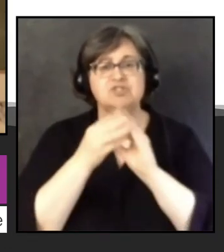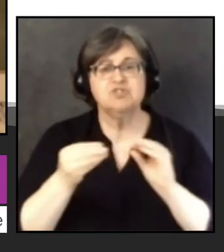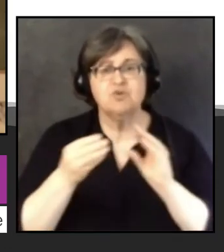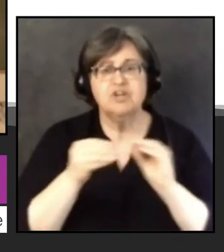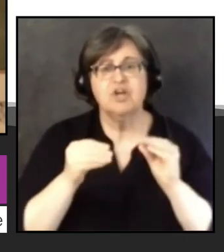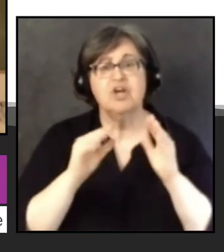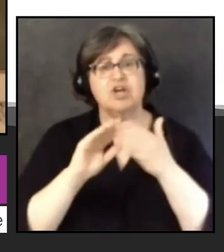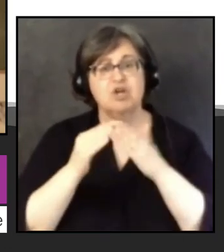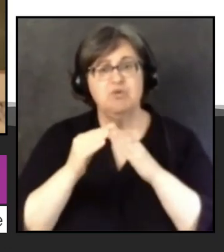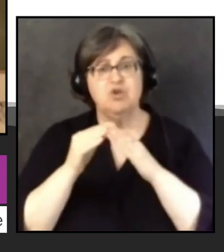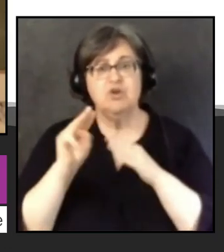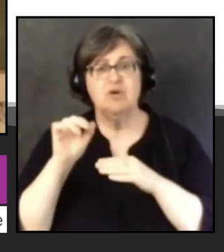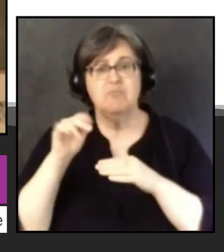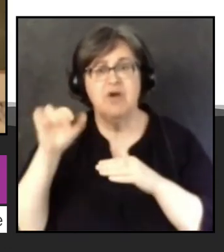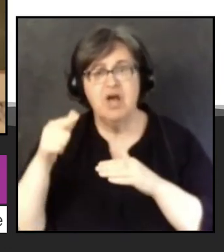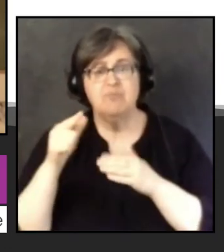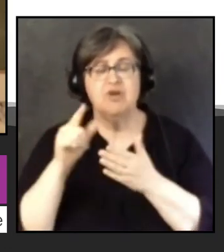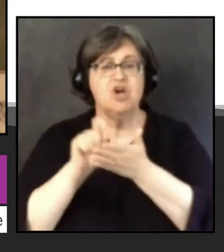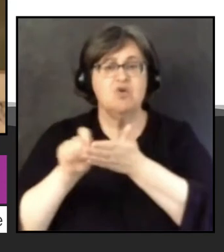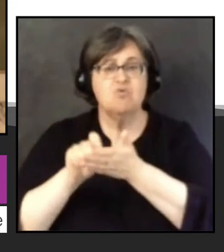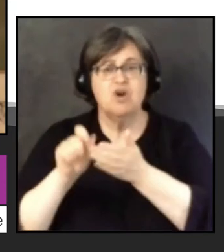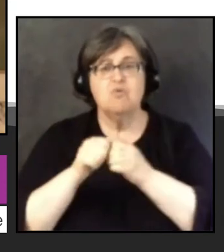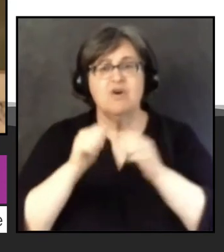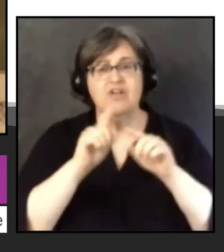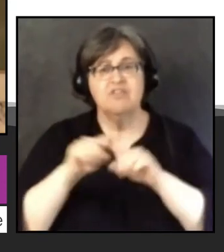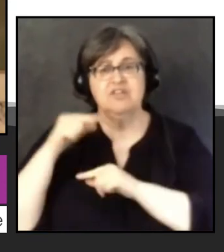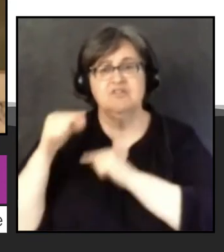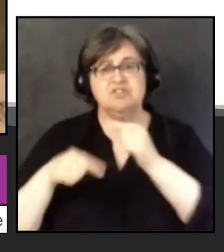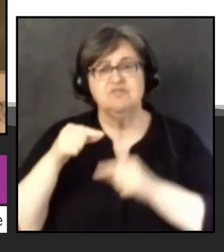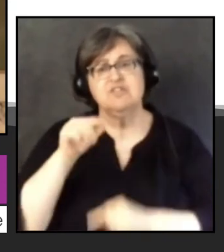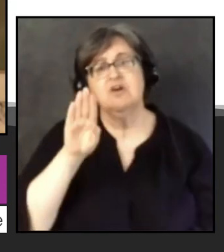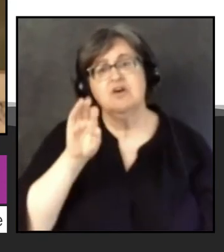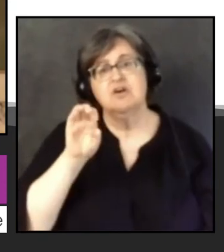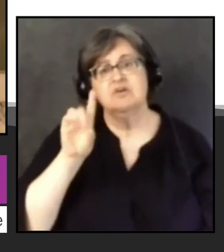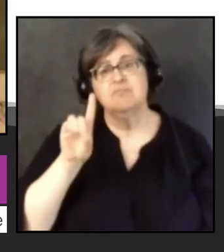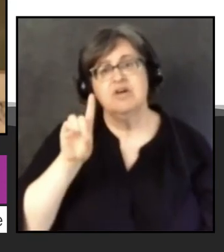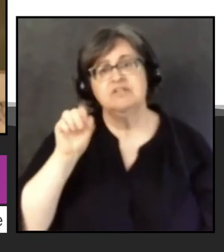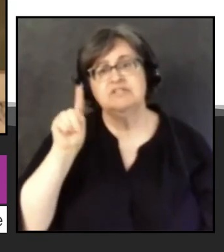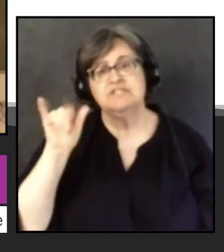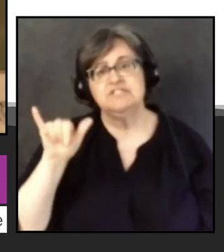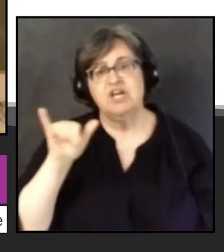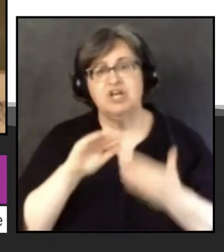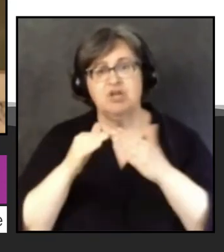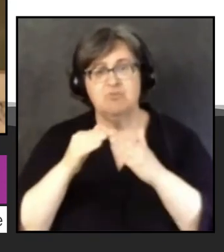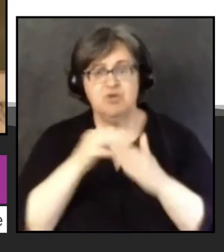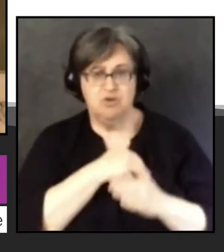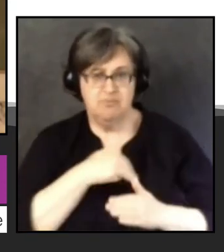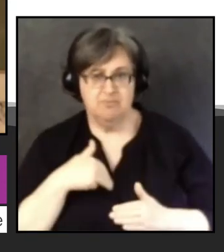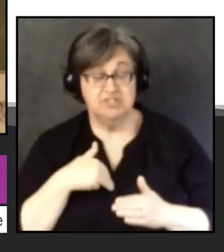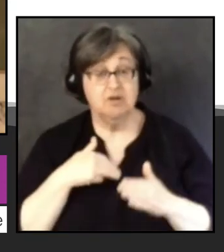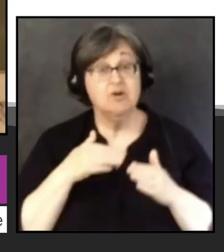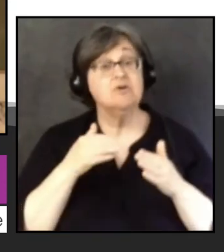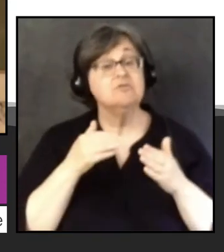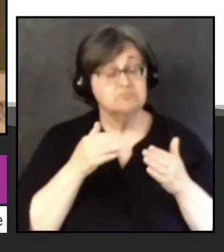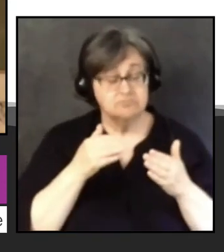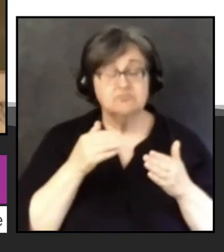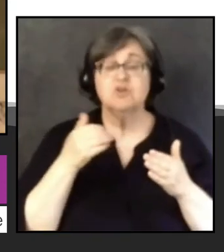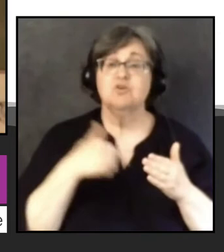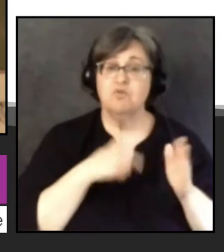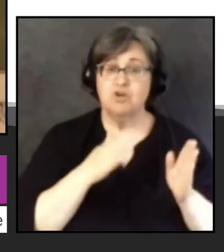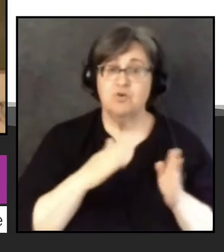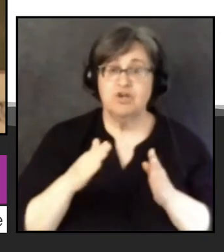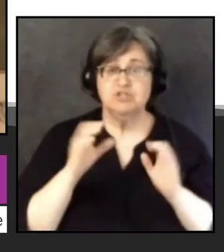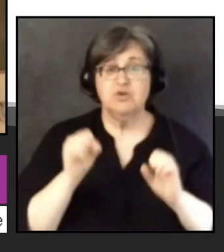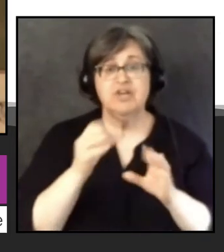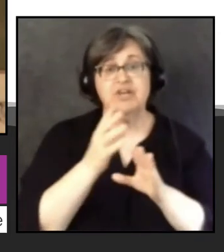mapping, and writing with an intergenerational population of Bed-Stuy community members. So the program is organized so we can receive the reflections on